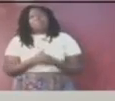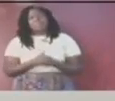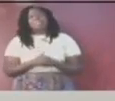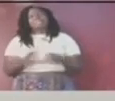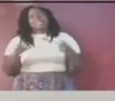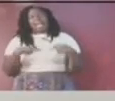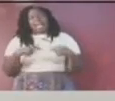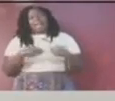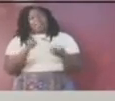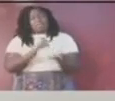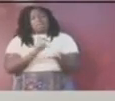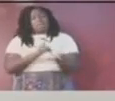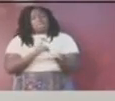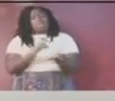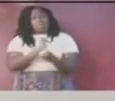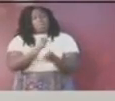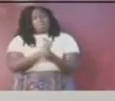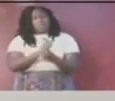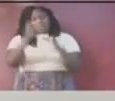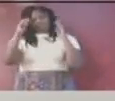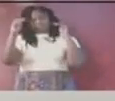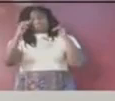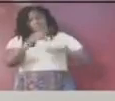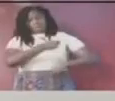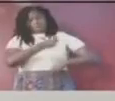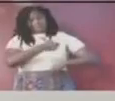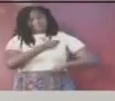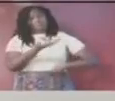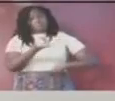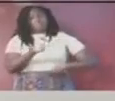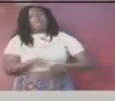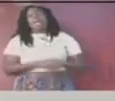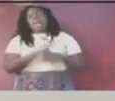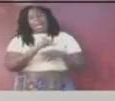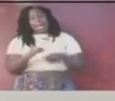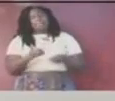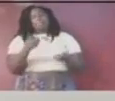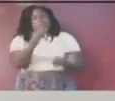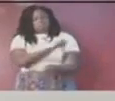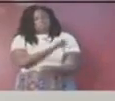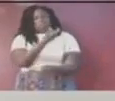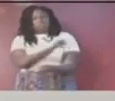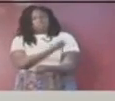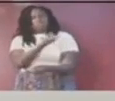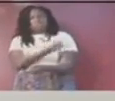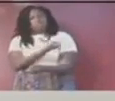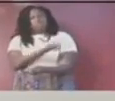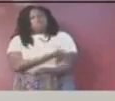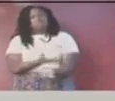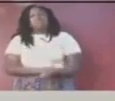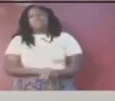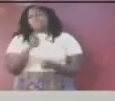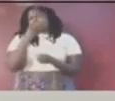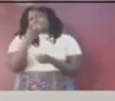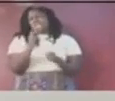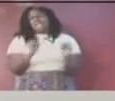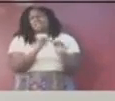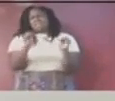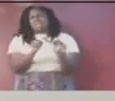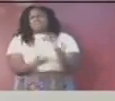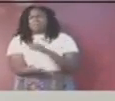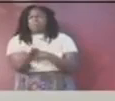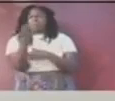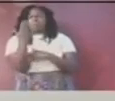the Commissioner of Police, the then Minister of National Security, being vaccinated on a Saturday morning to kick that